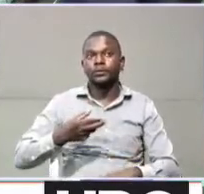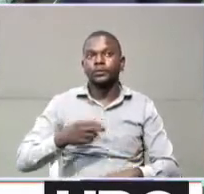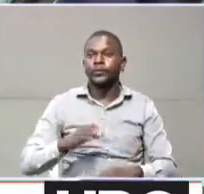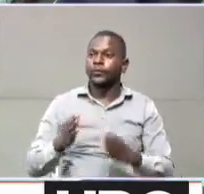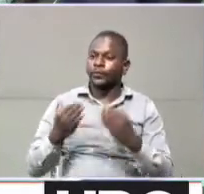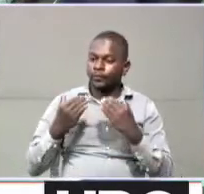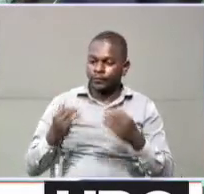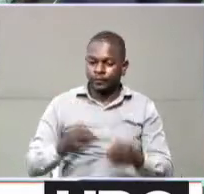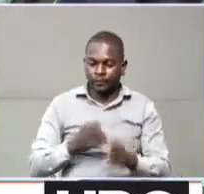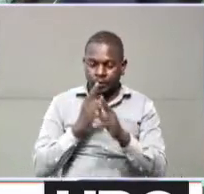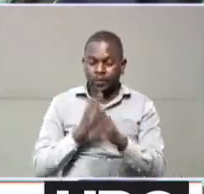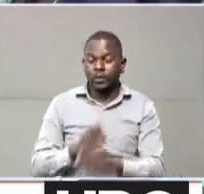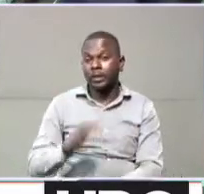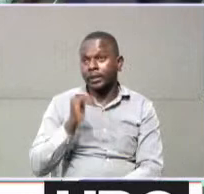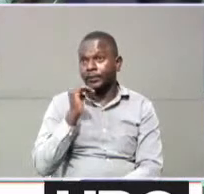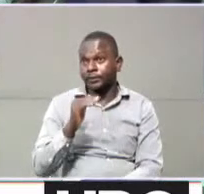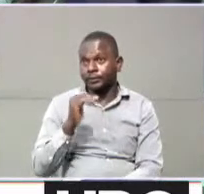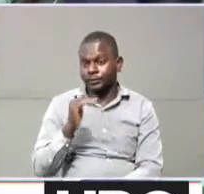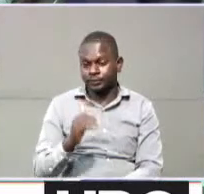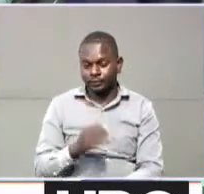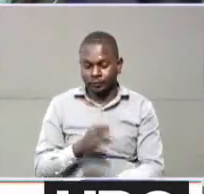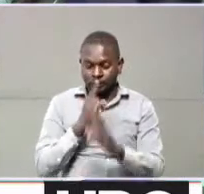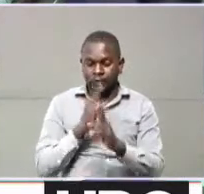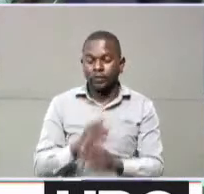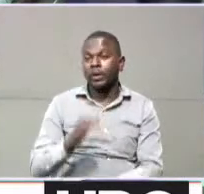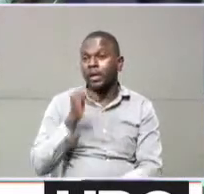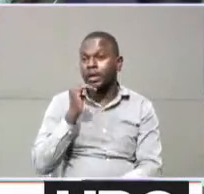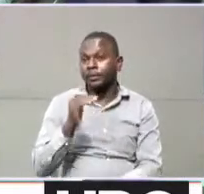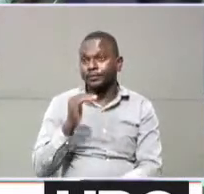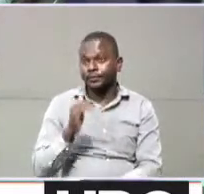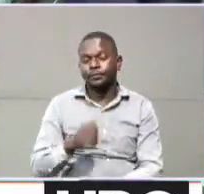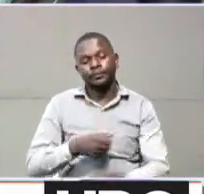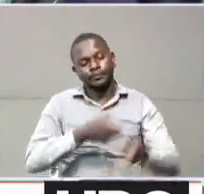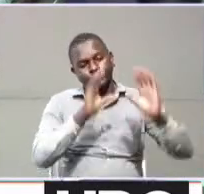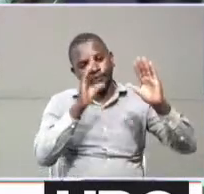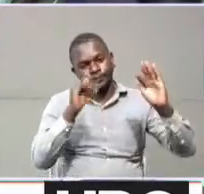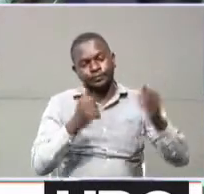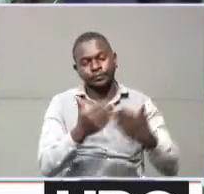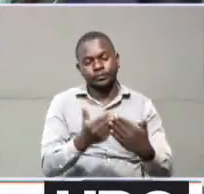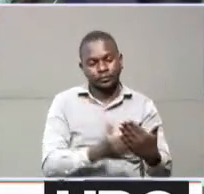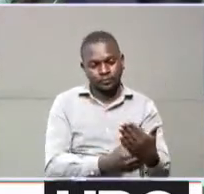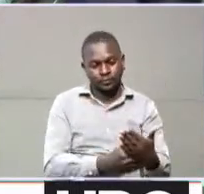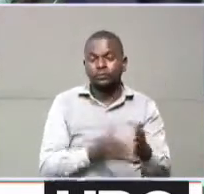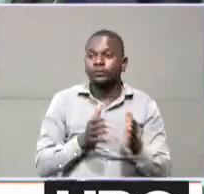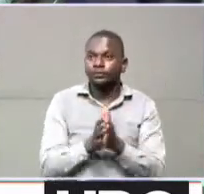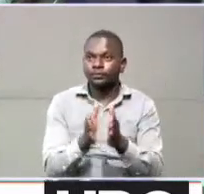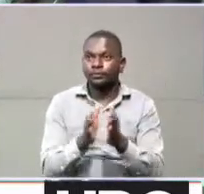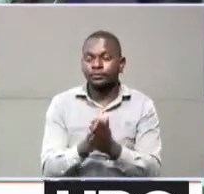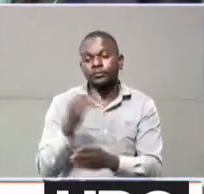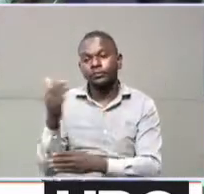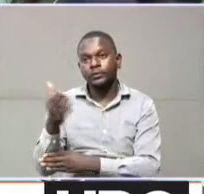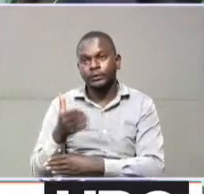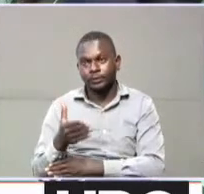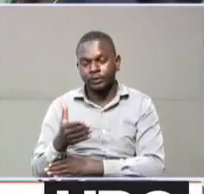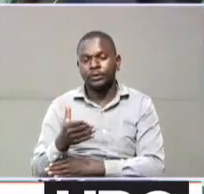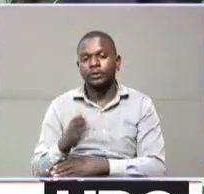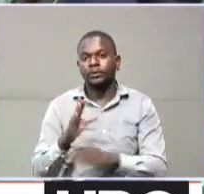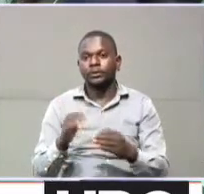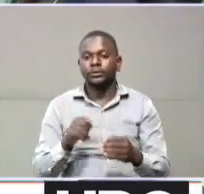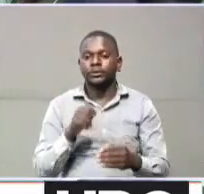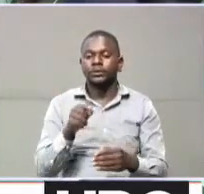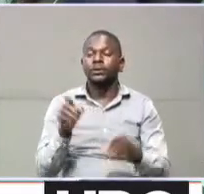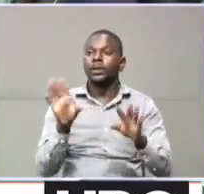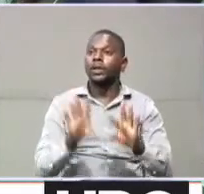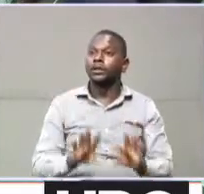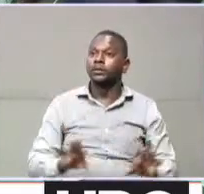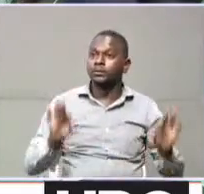thank you right now speaker right now speaker appreciate the statement given by the minister on this